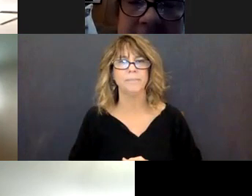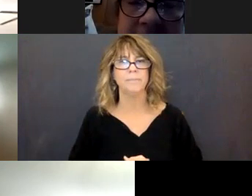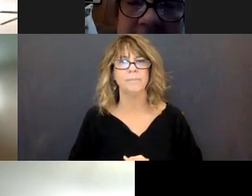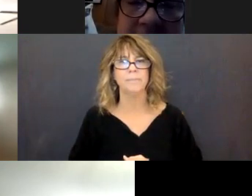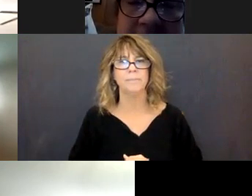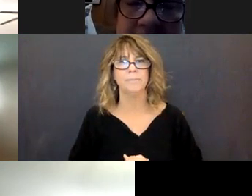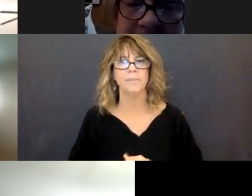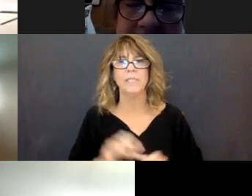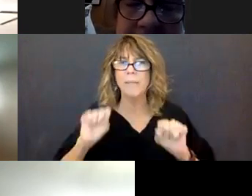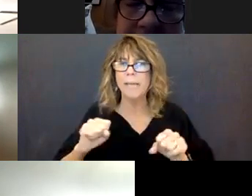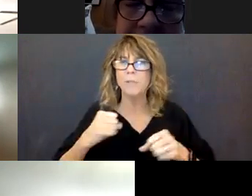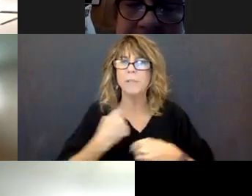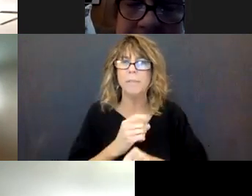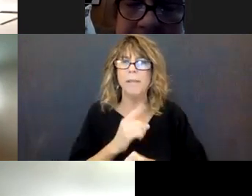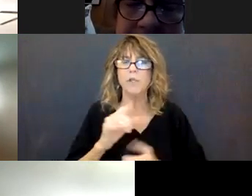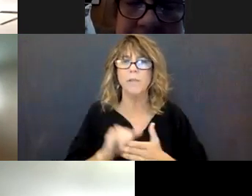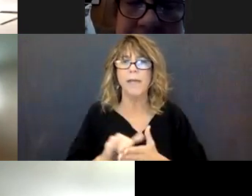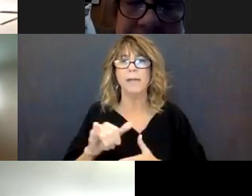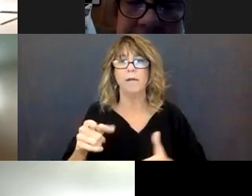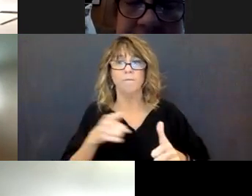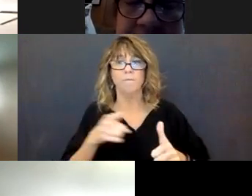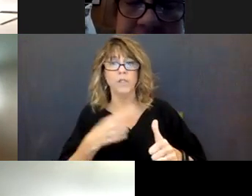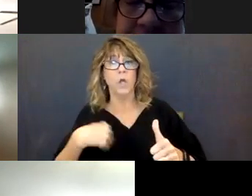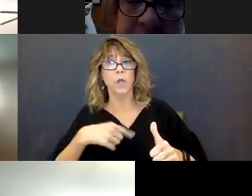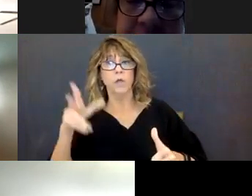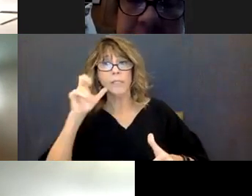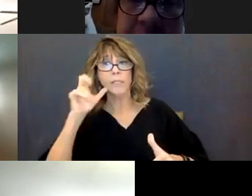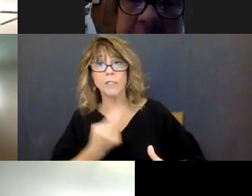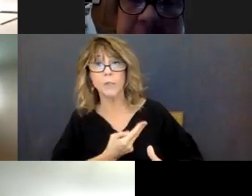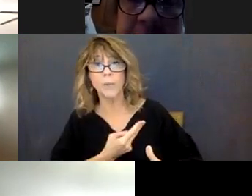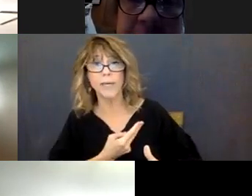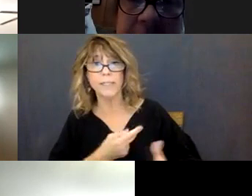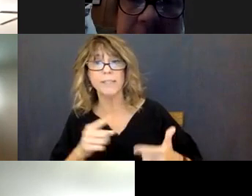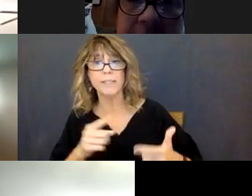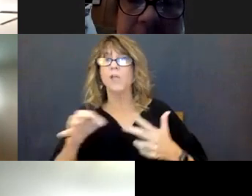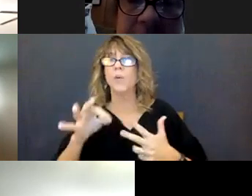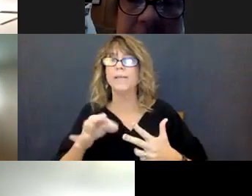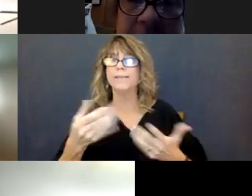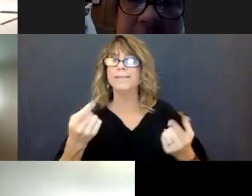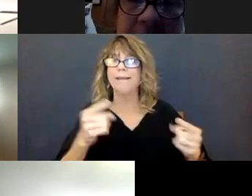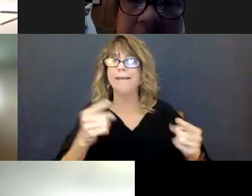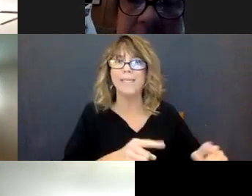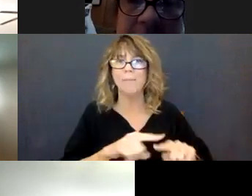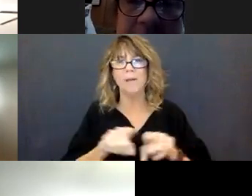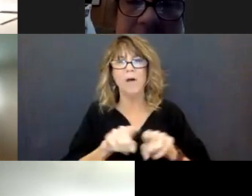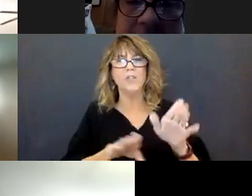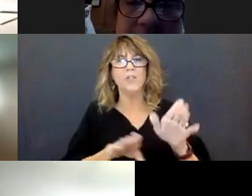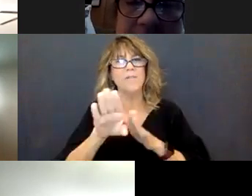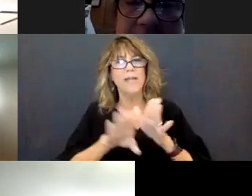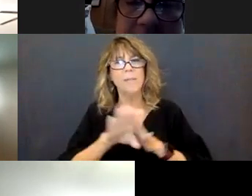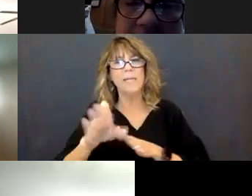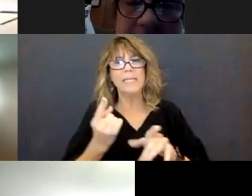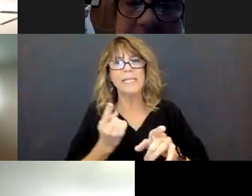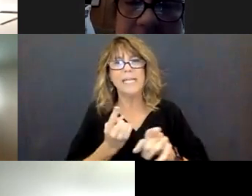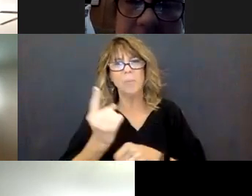only are we being heard, that choice is being extended, but developmentally appropriate services